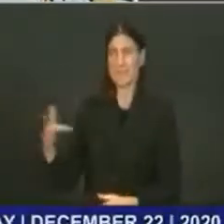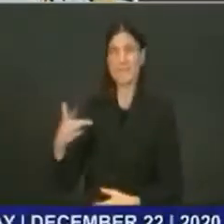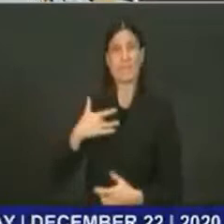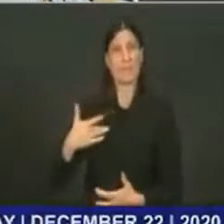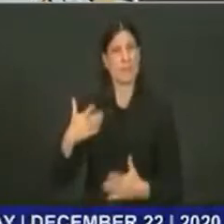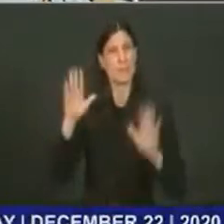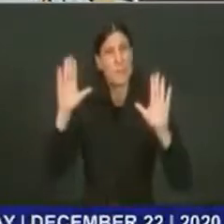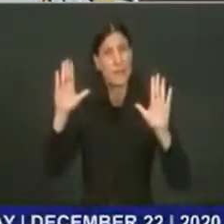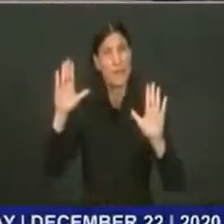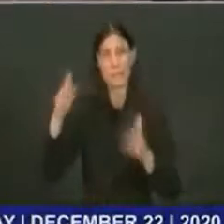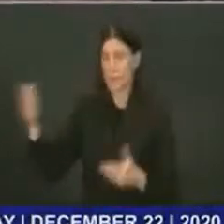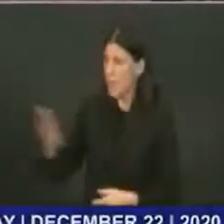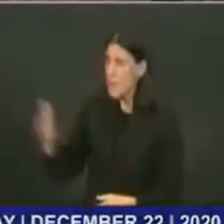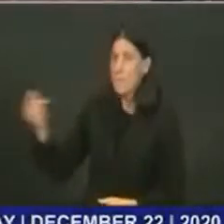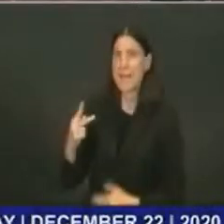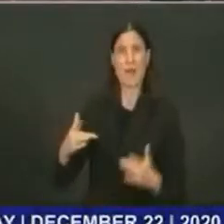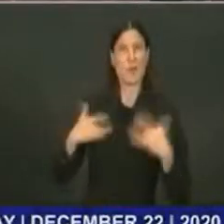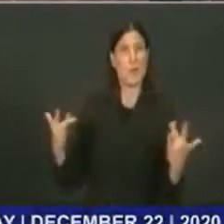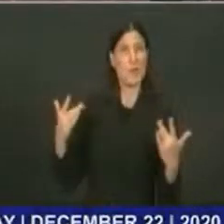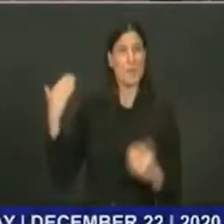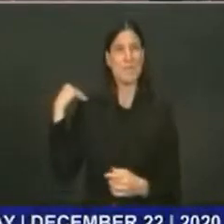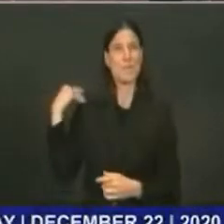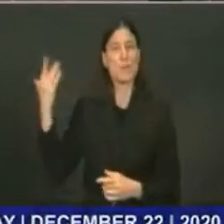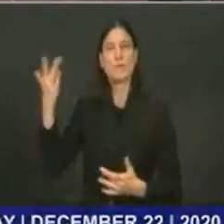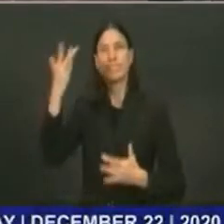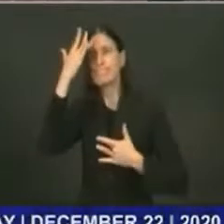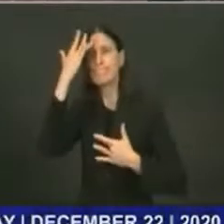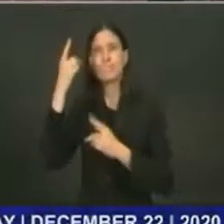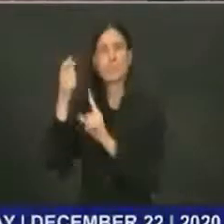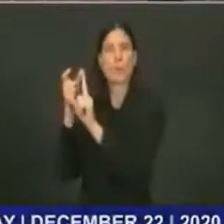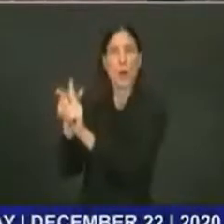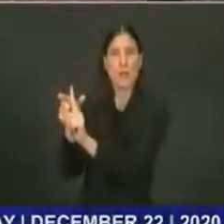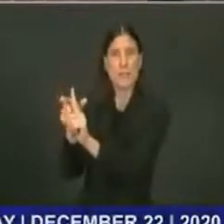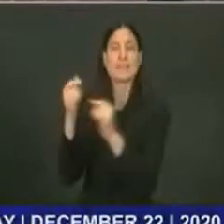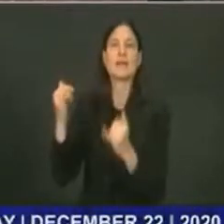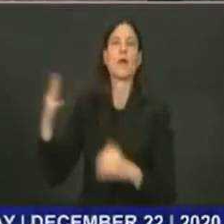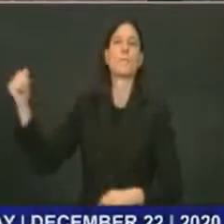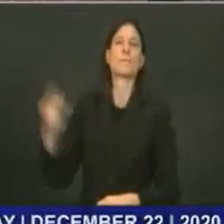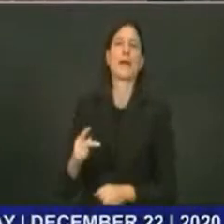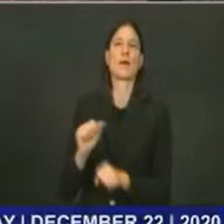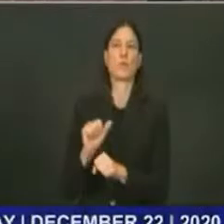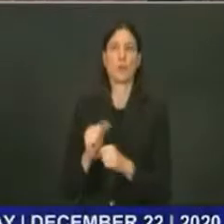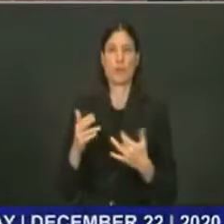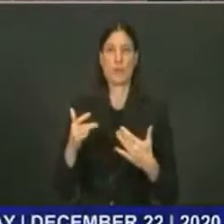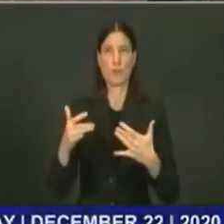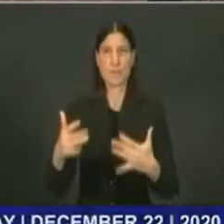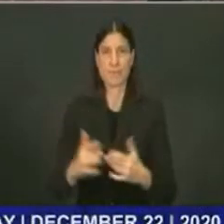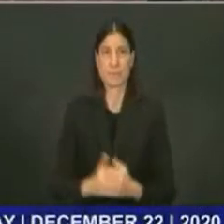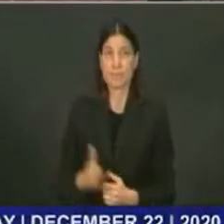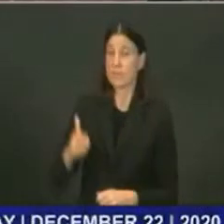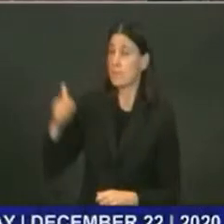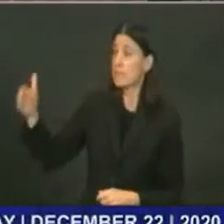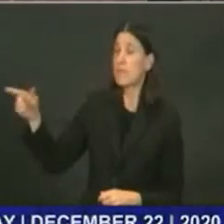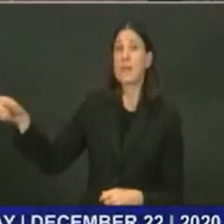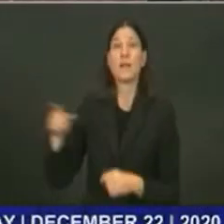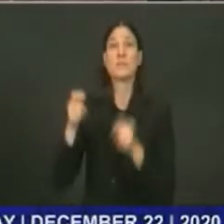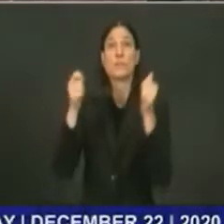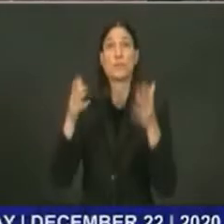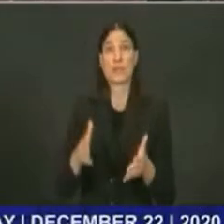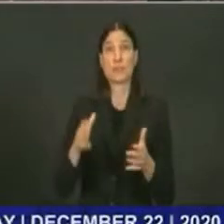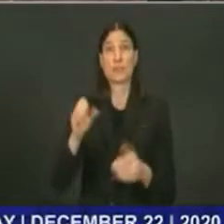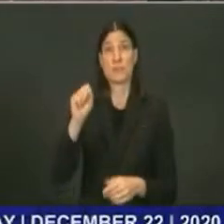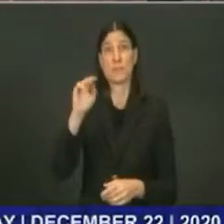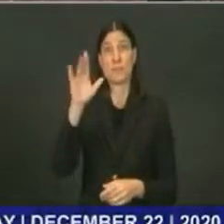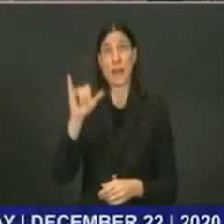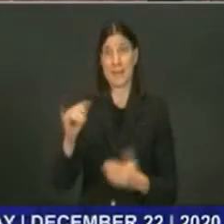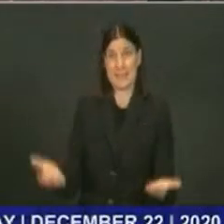feeling terrific and is out of isolation. Welcome back, good to have you. And also to Director Brett Smiley, who is feeling